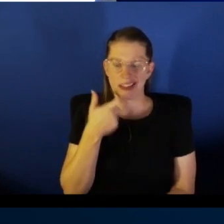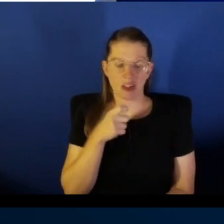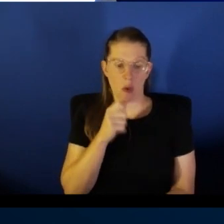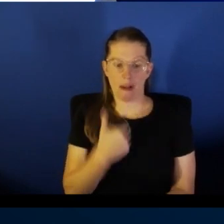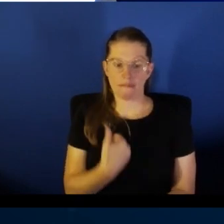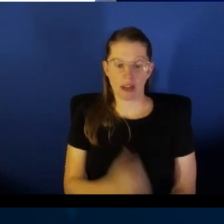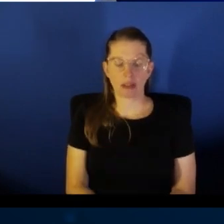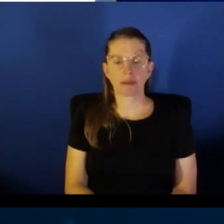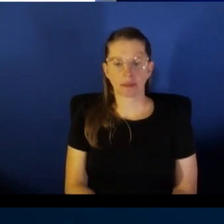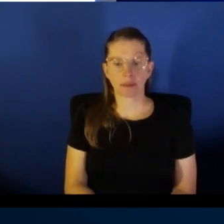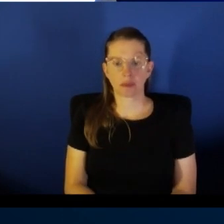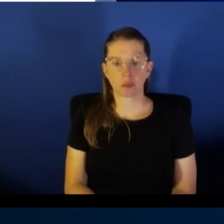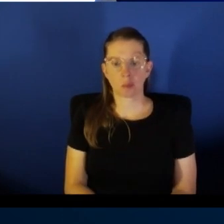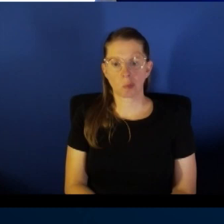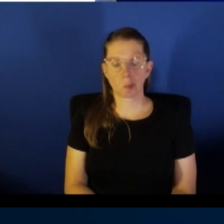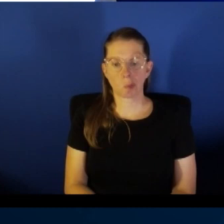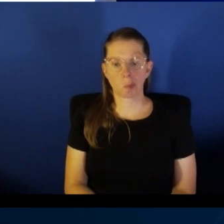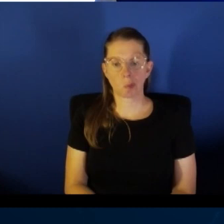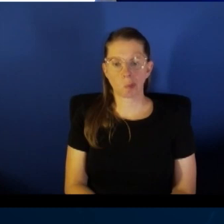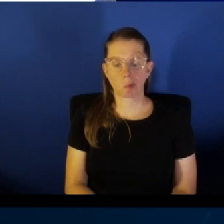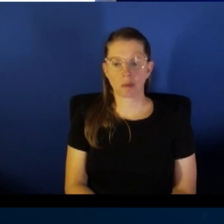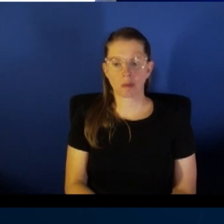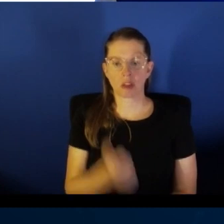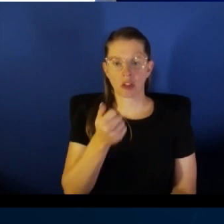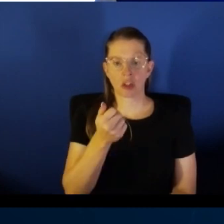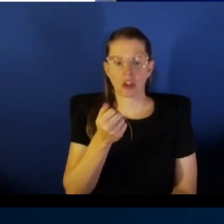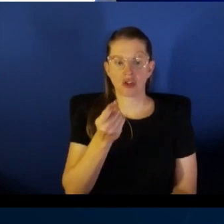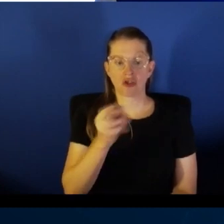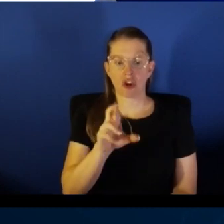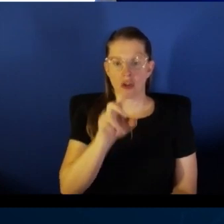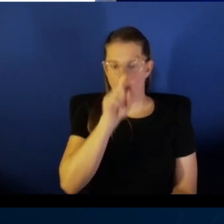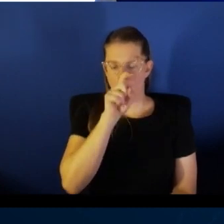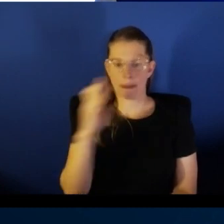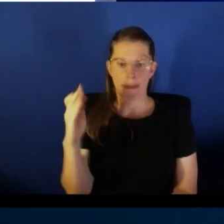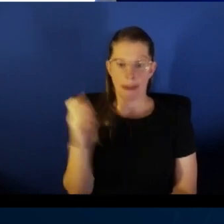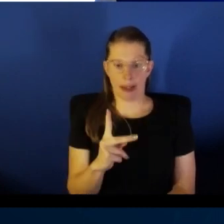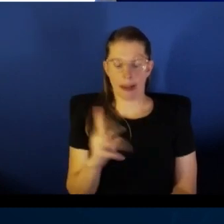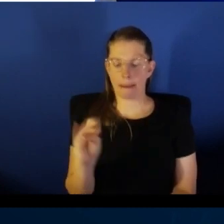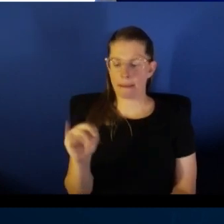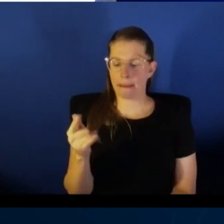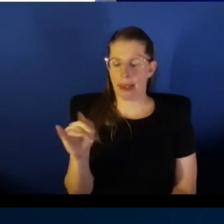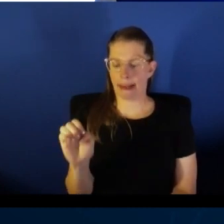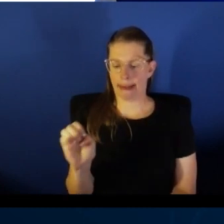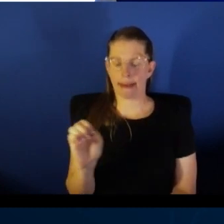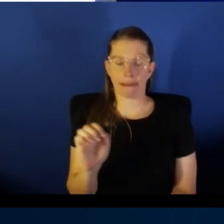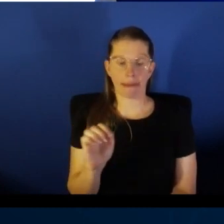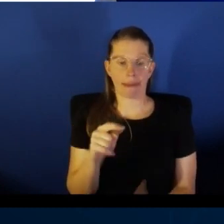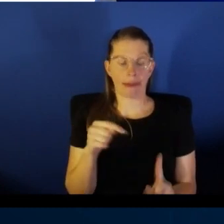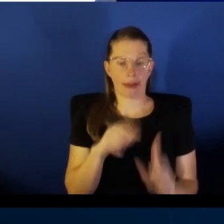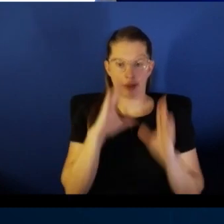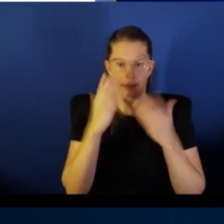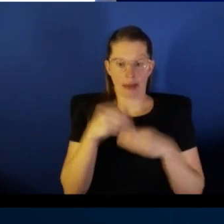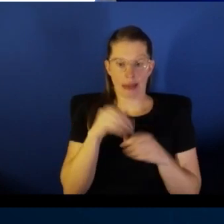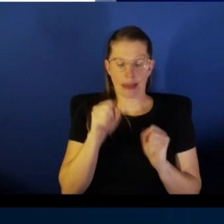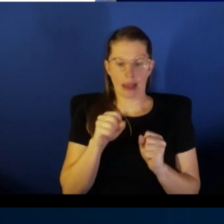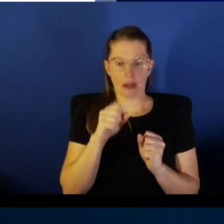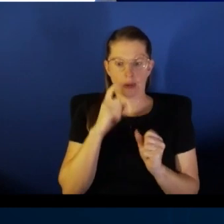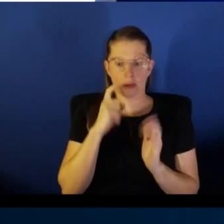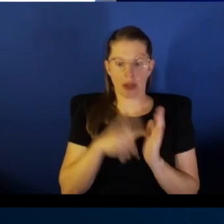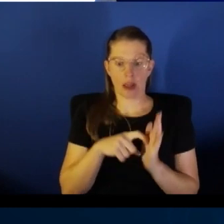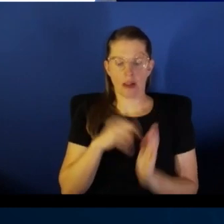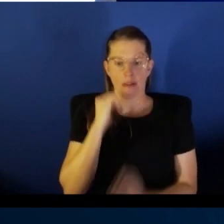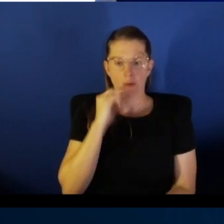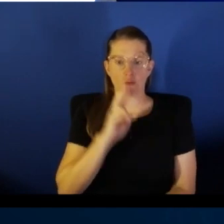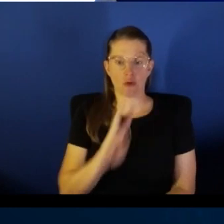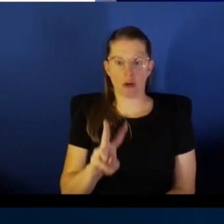to that question when Hawk gets back. Question from Maggie, back on topic. Could you tell if a 2-year-old is autistic? And maybe